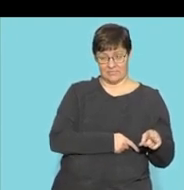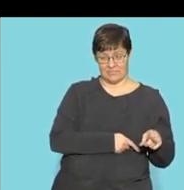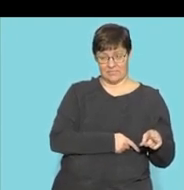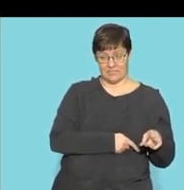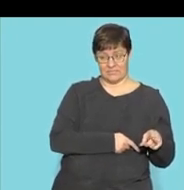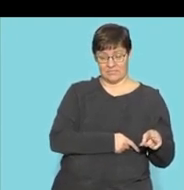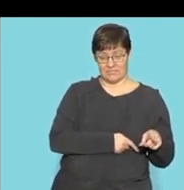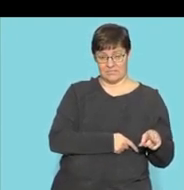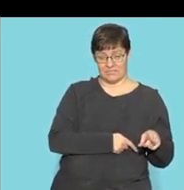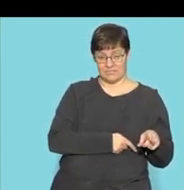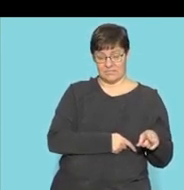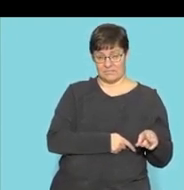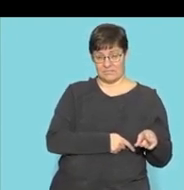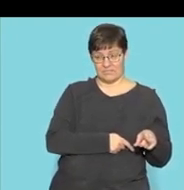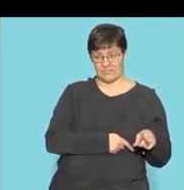And